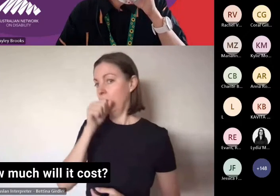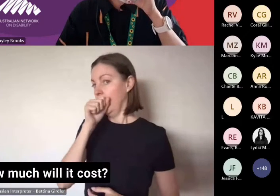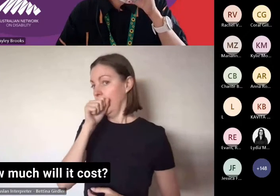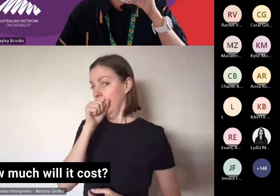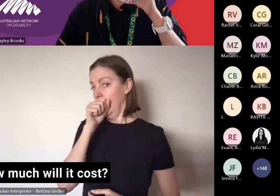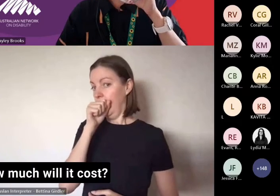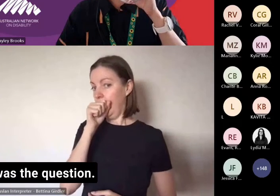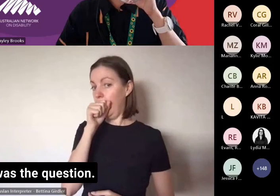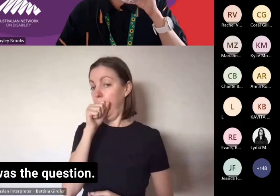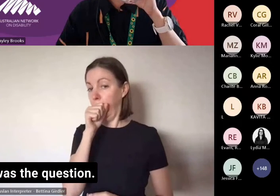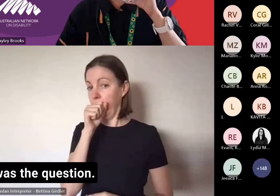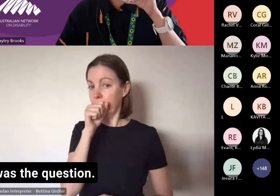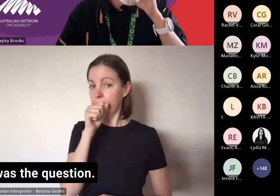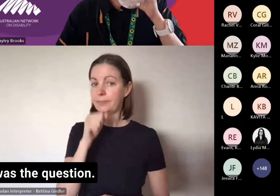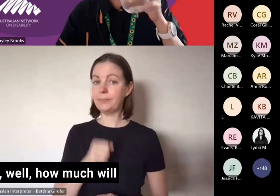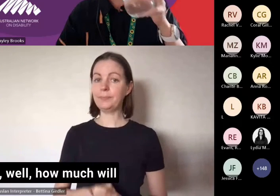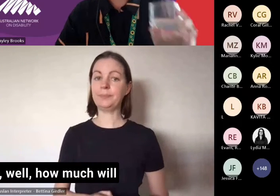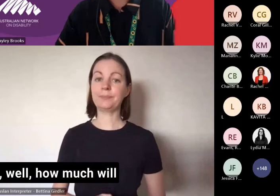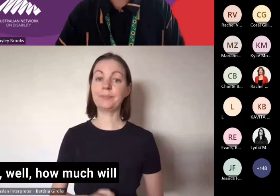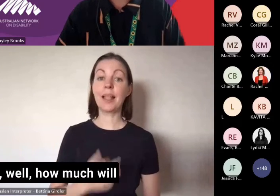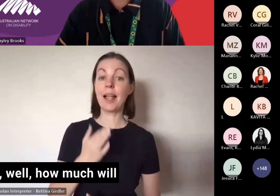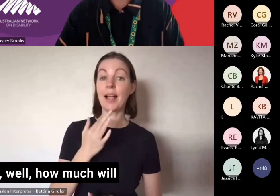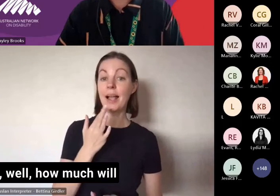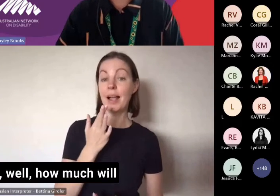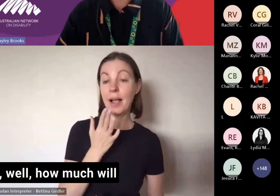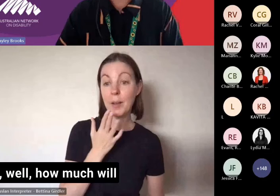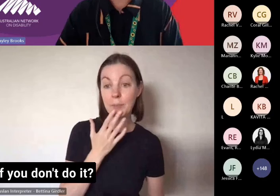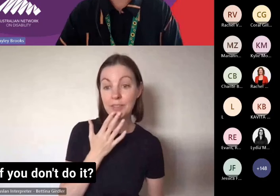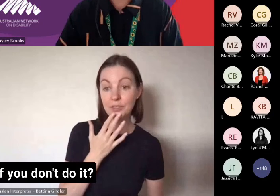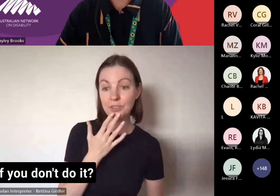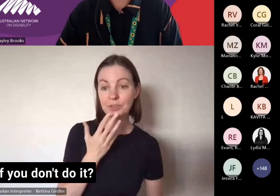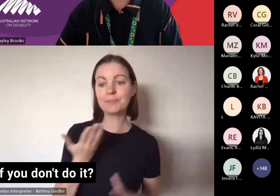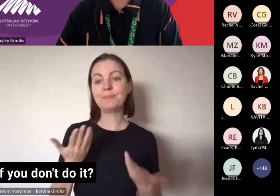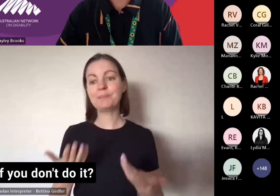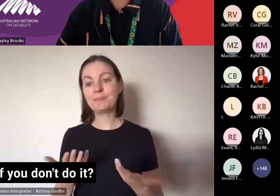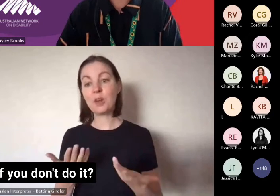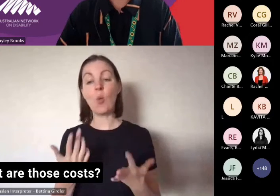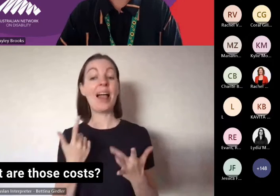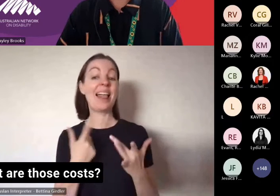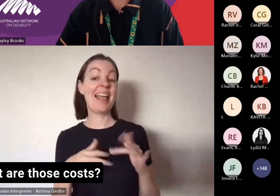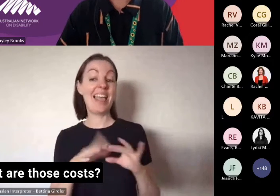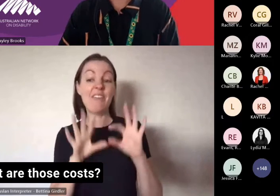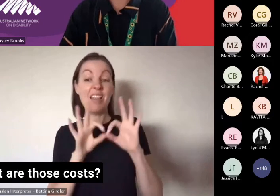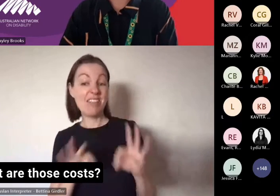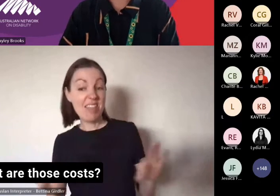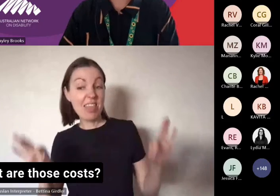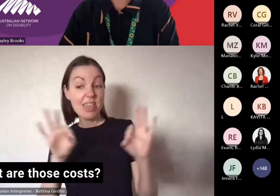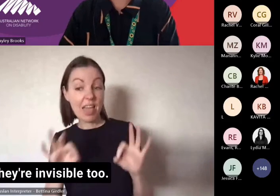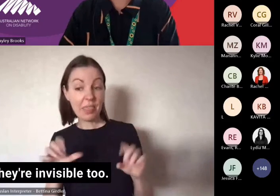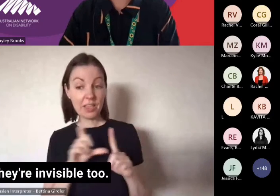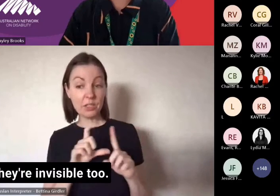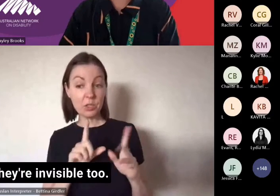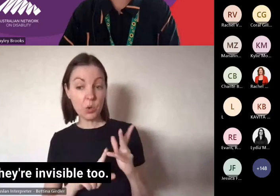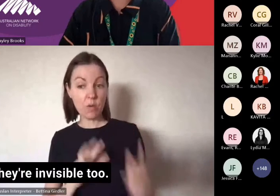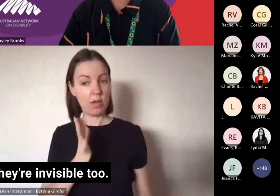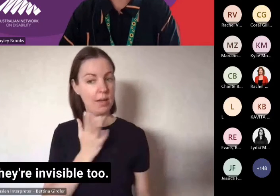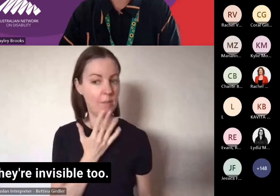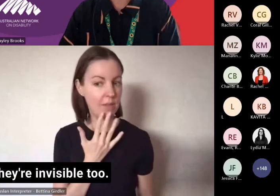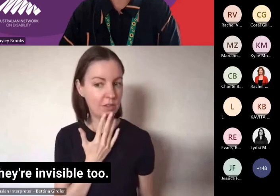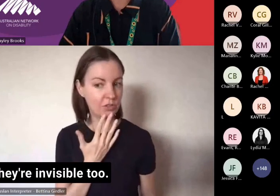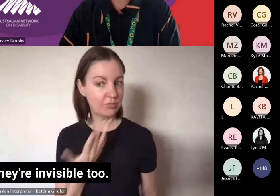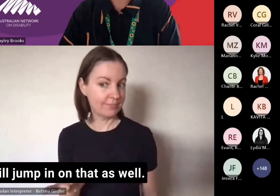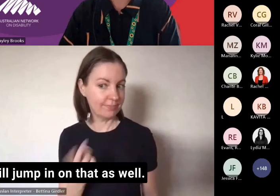Sorry, how much will it cost, Emma, was the question. And it's like, well, how much will it cost if you don't do it? And what are those costs? Because they're invisible